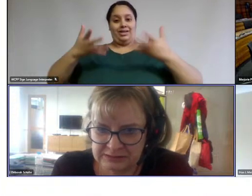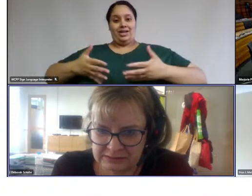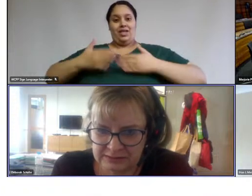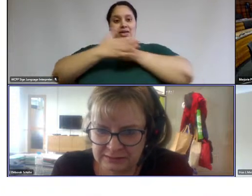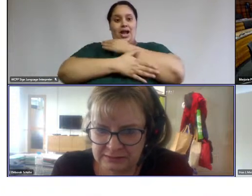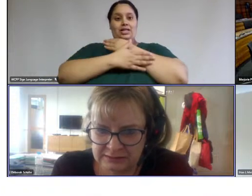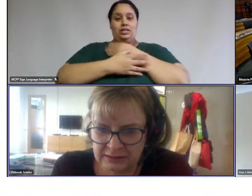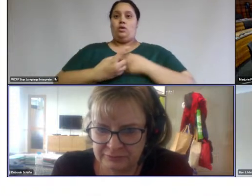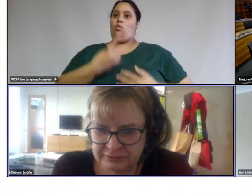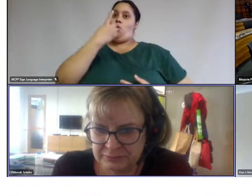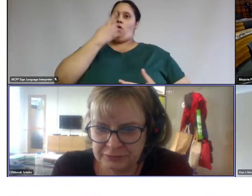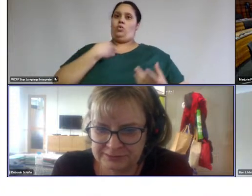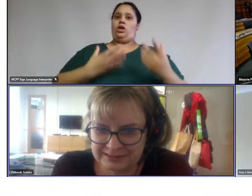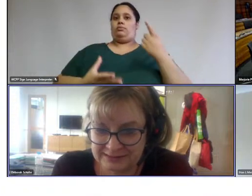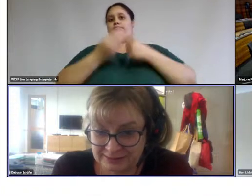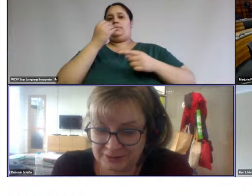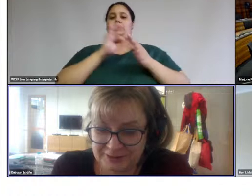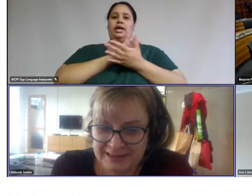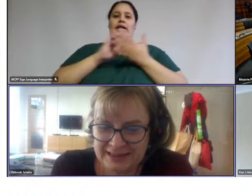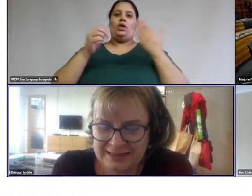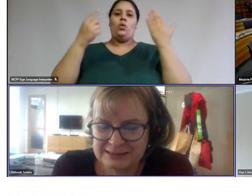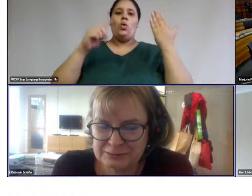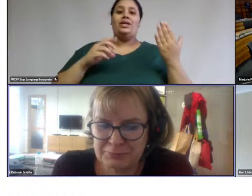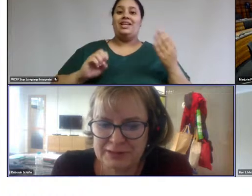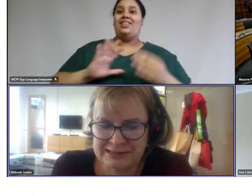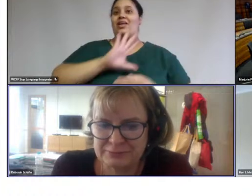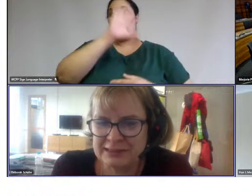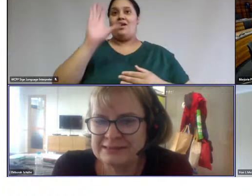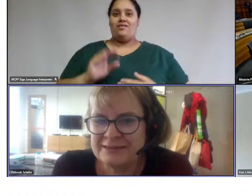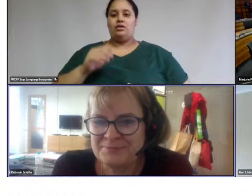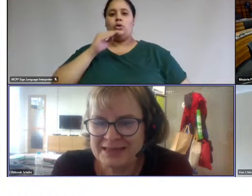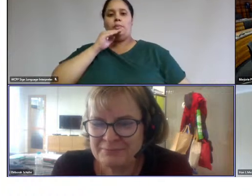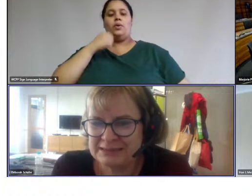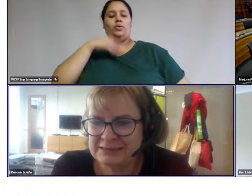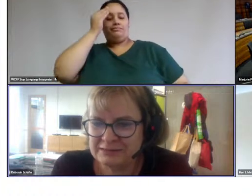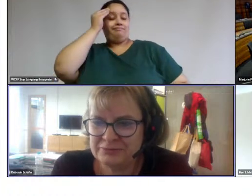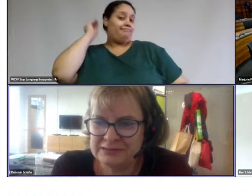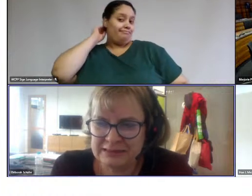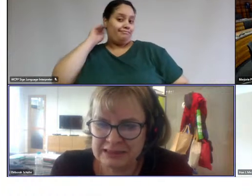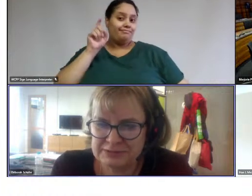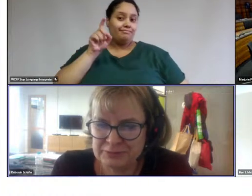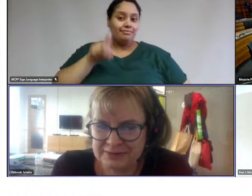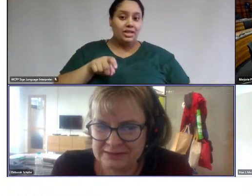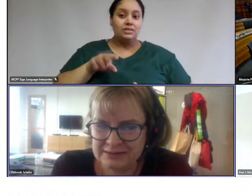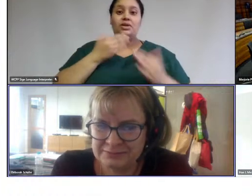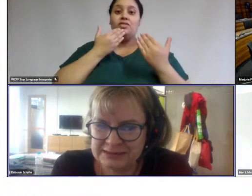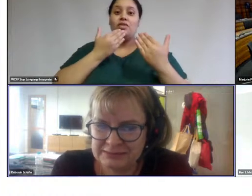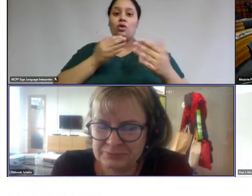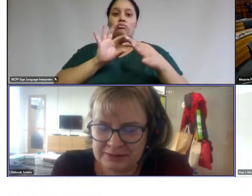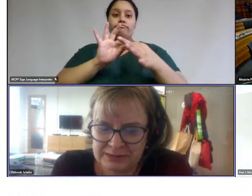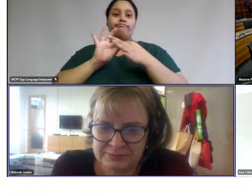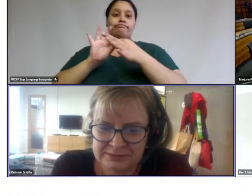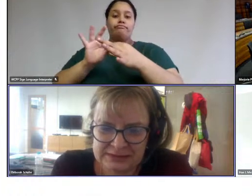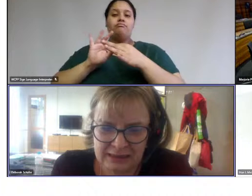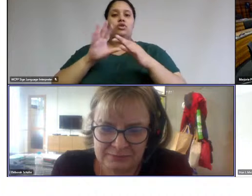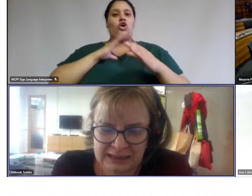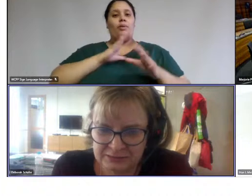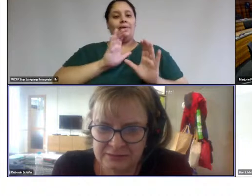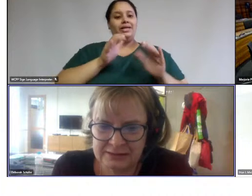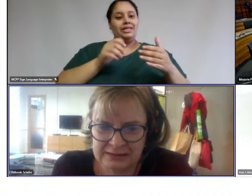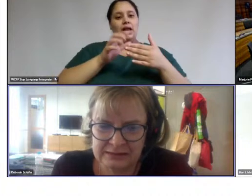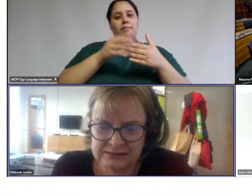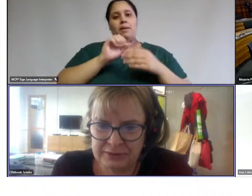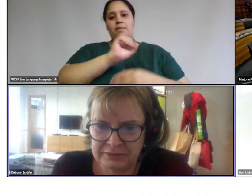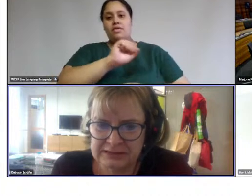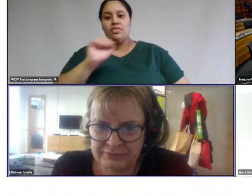clean audit in South African democracy. So let's also bear that in mind. But thank you for the engagement with the committee members. I